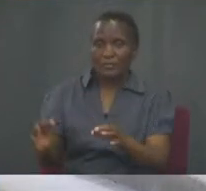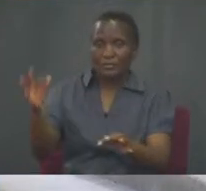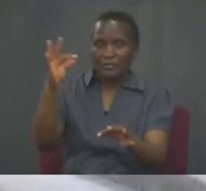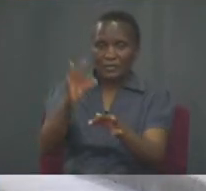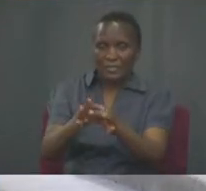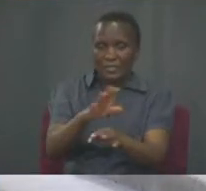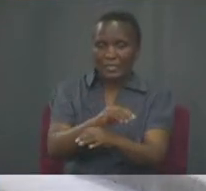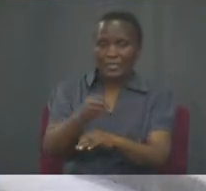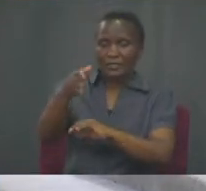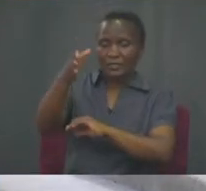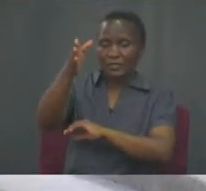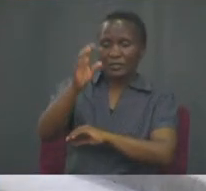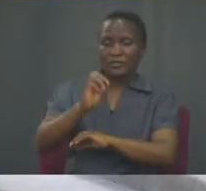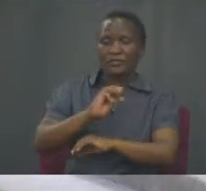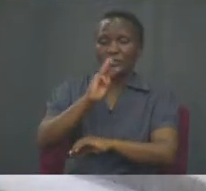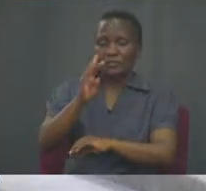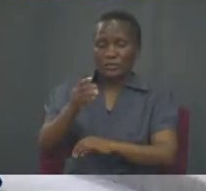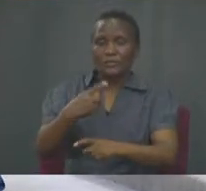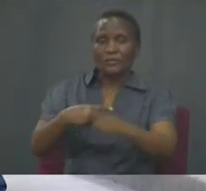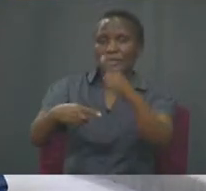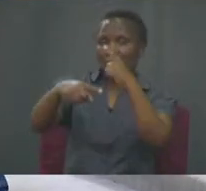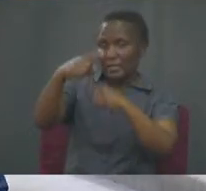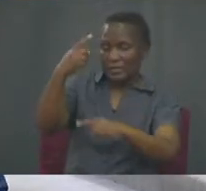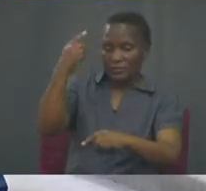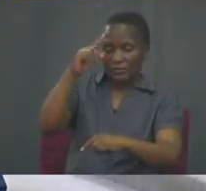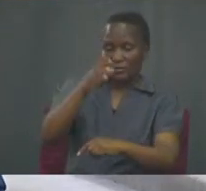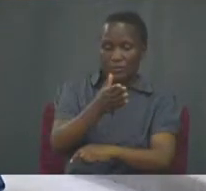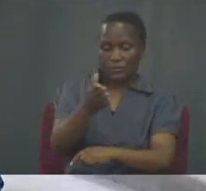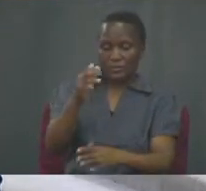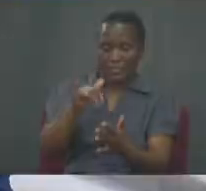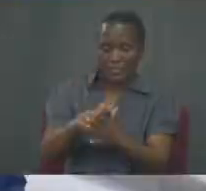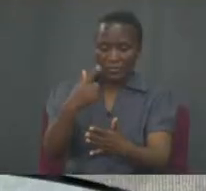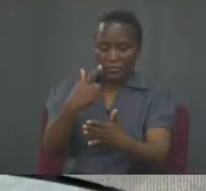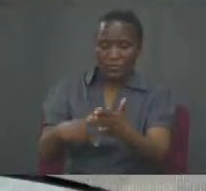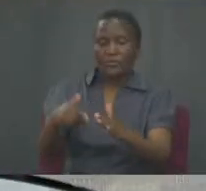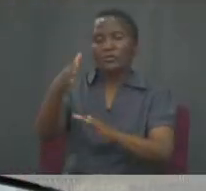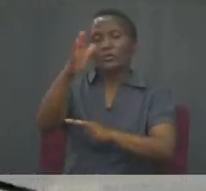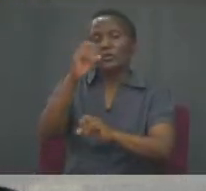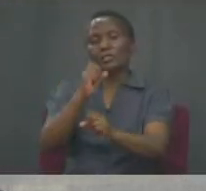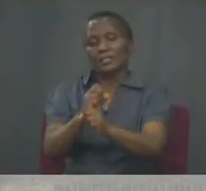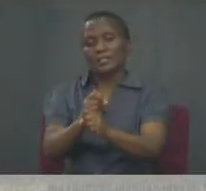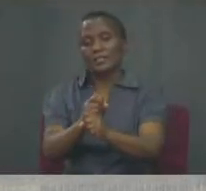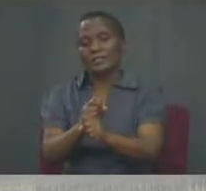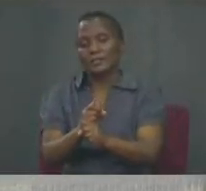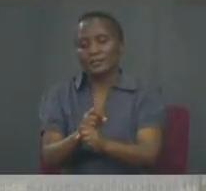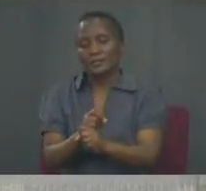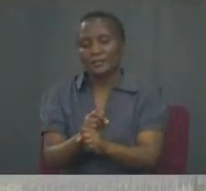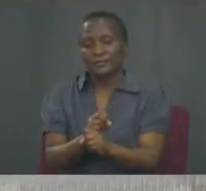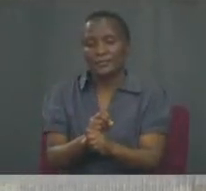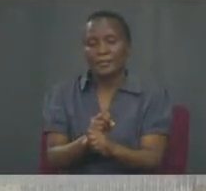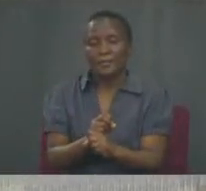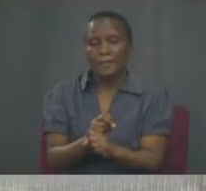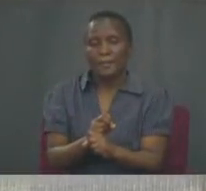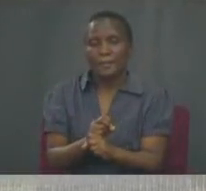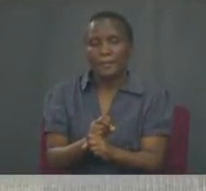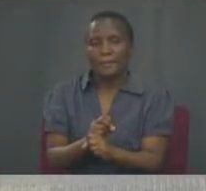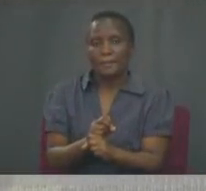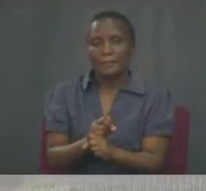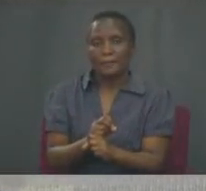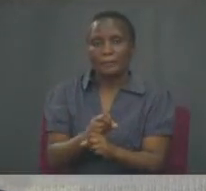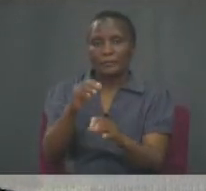rides on to come to you. That's what God does. That's what God does. In World War